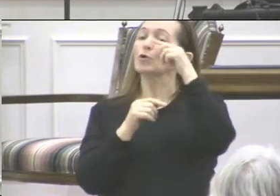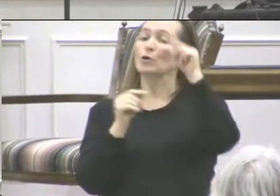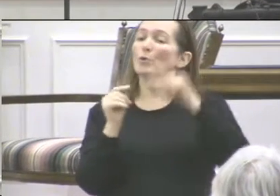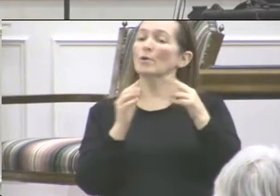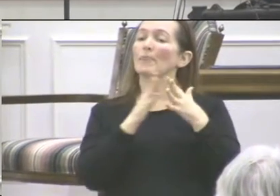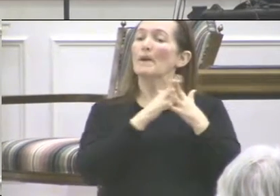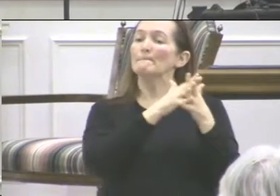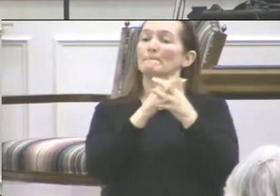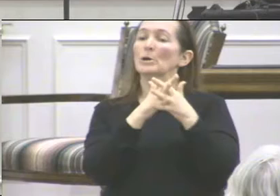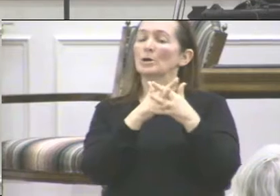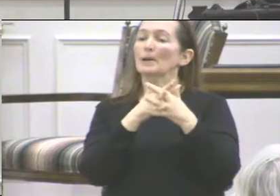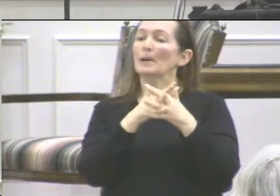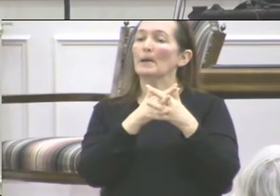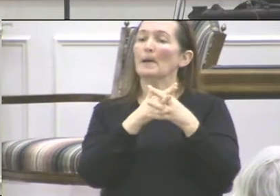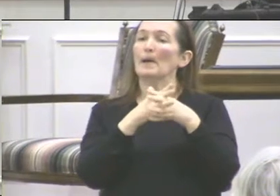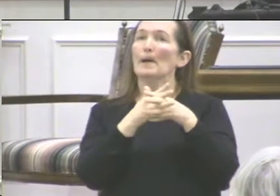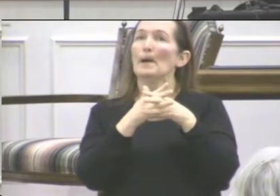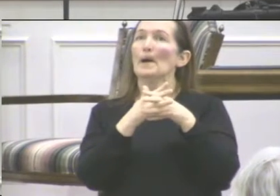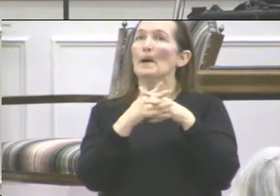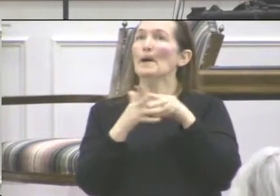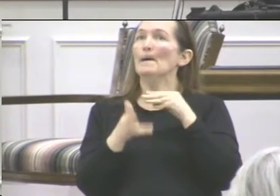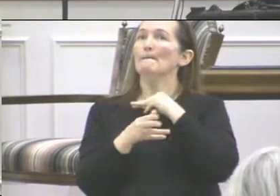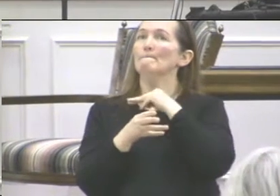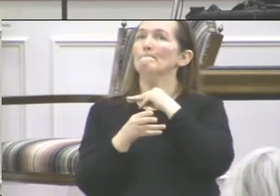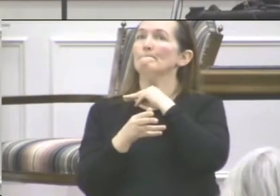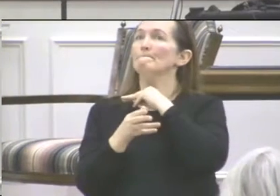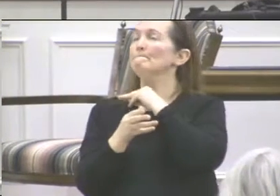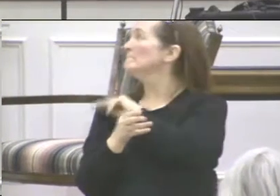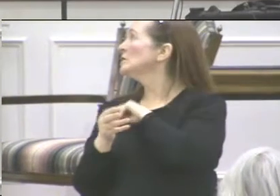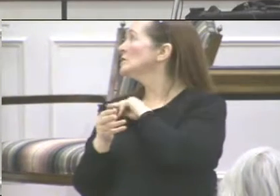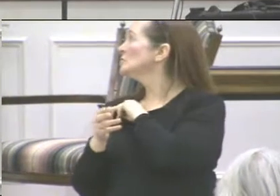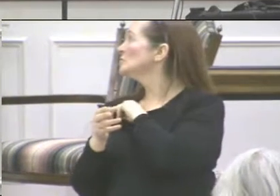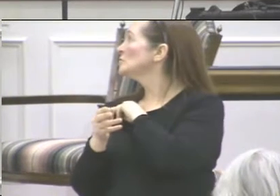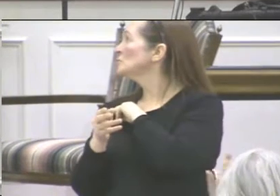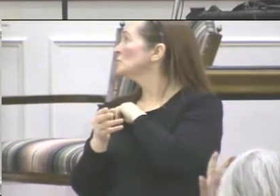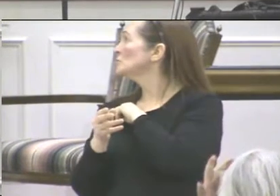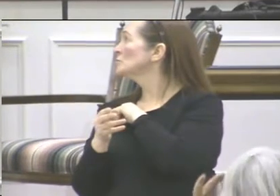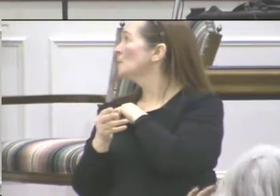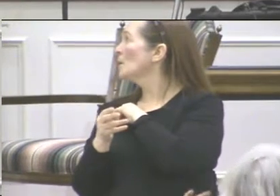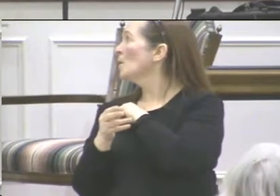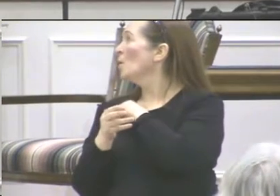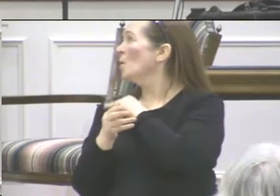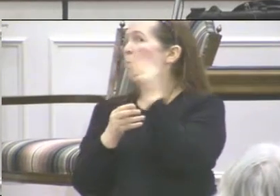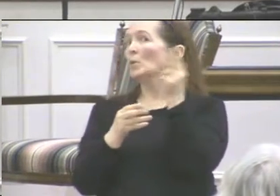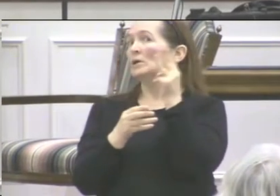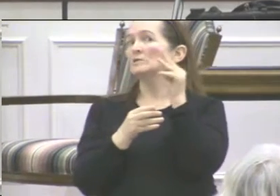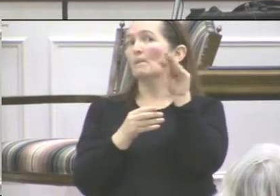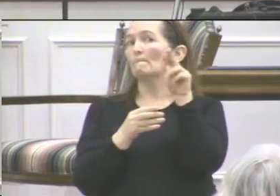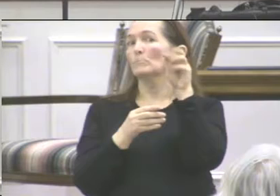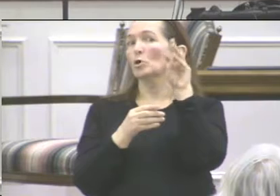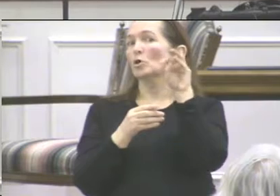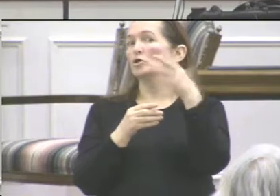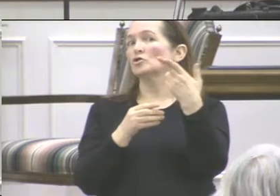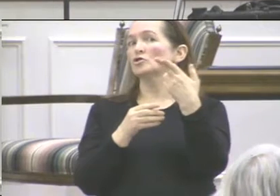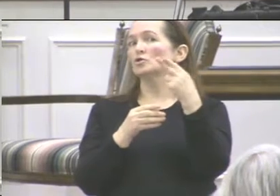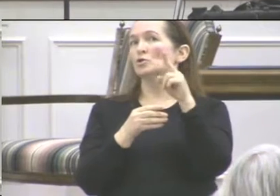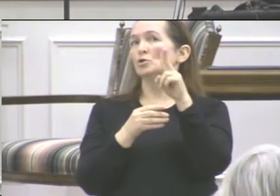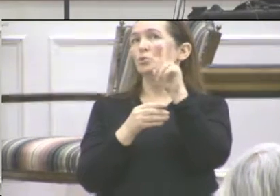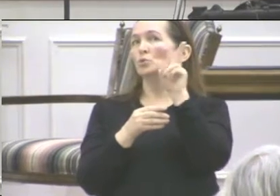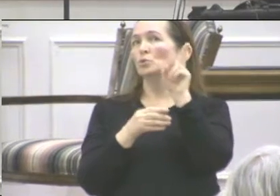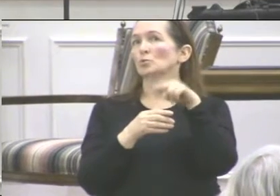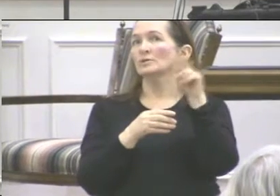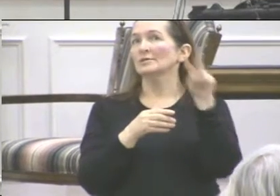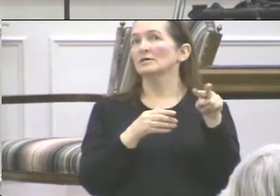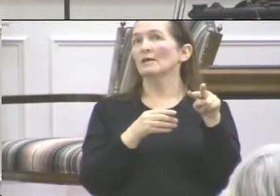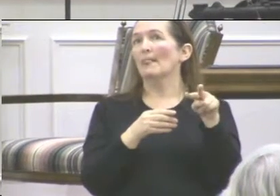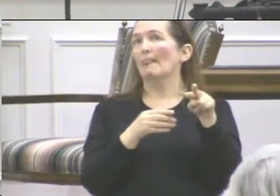on March 22nd, there is a mission study emphasis. I would ask that you see Verlee for that because I don't know much about it, but she has